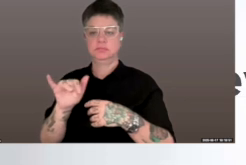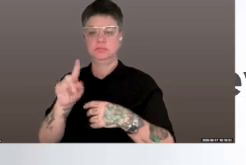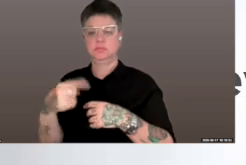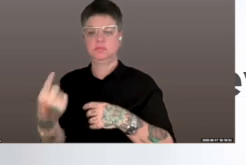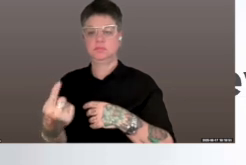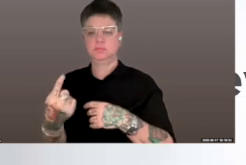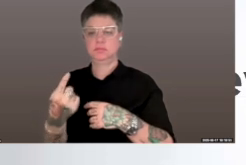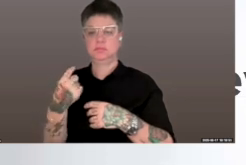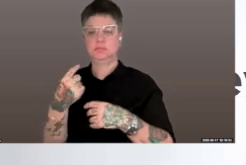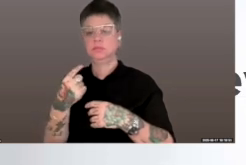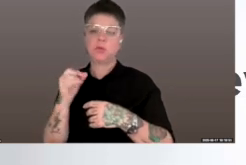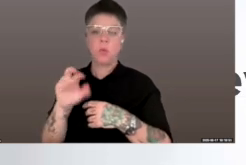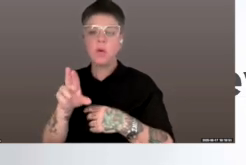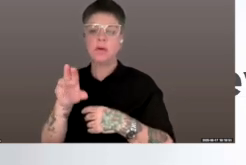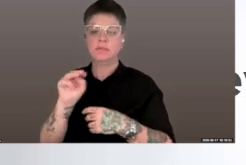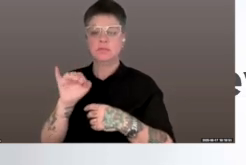Emission Assurance Program.